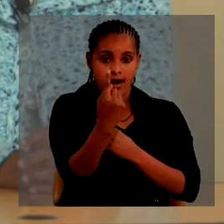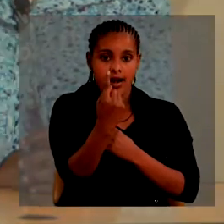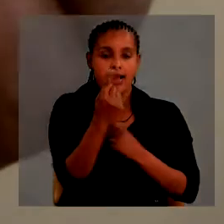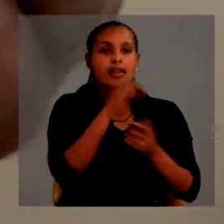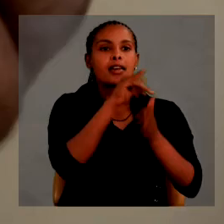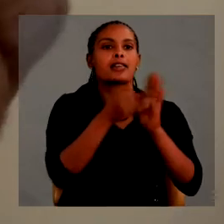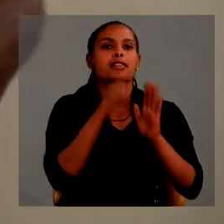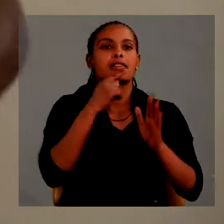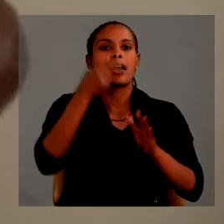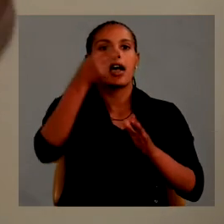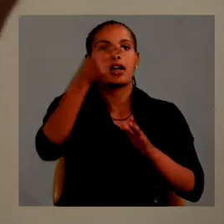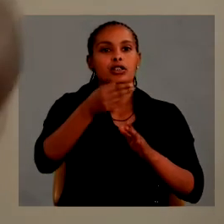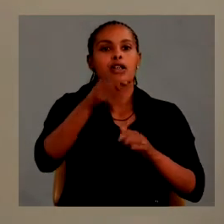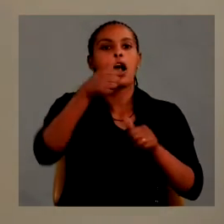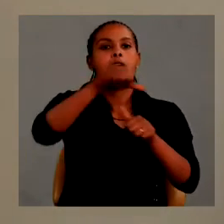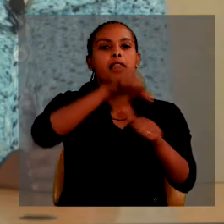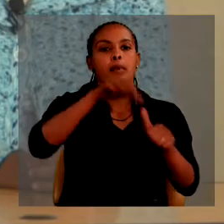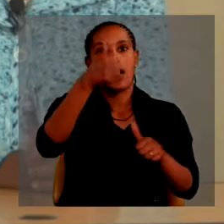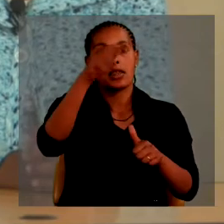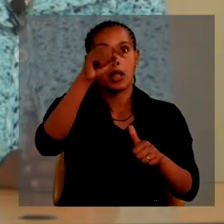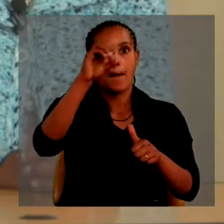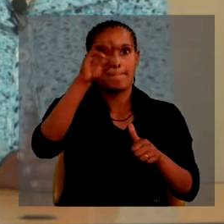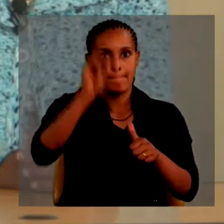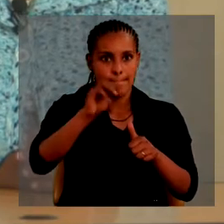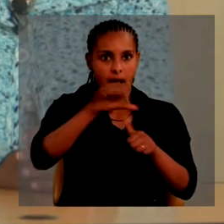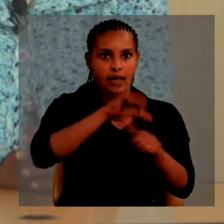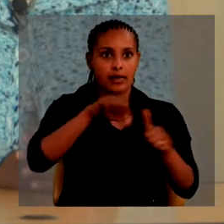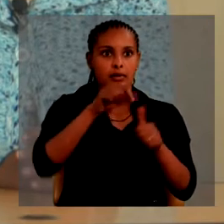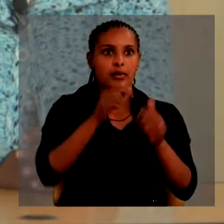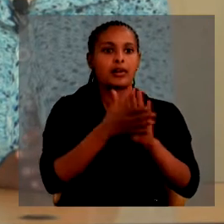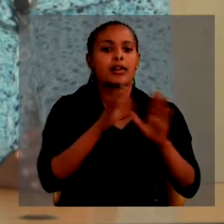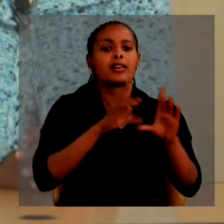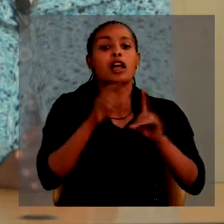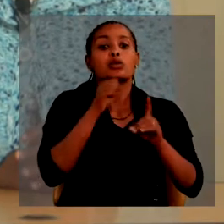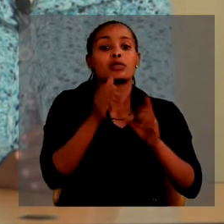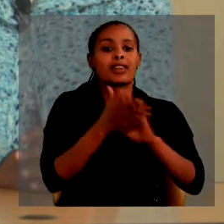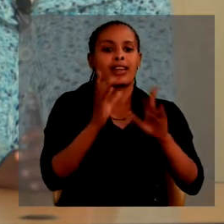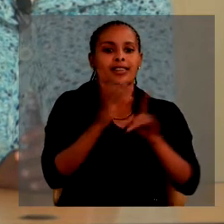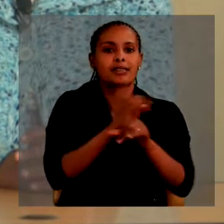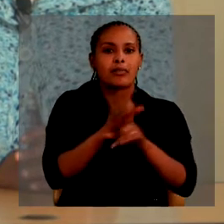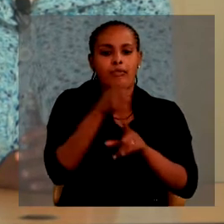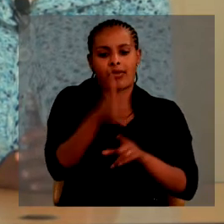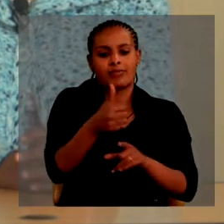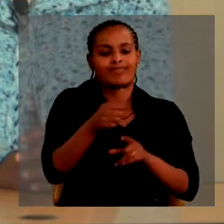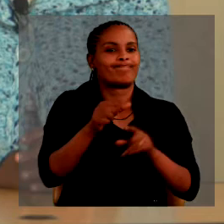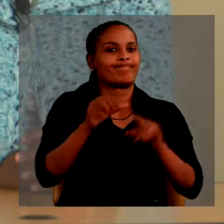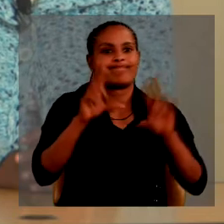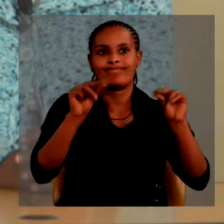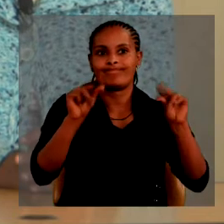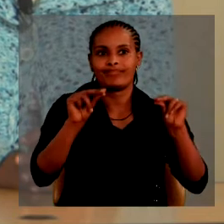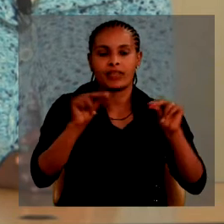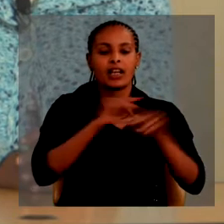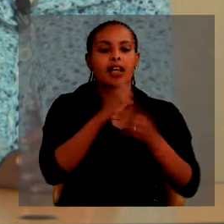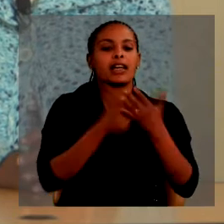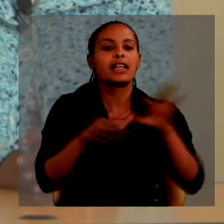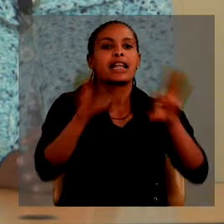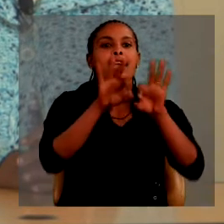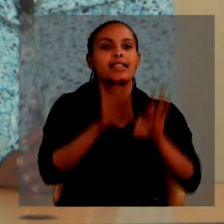it is? Hydrogen atom. An atom. It does not exist by itself. It